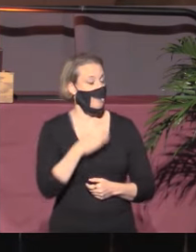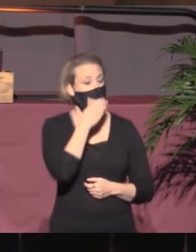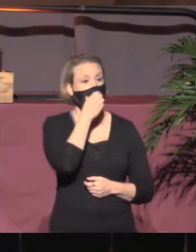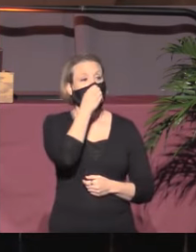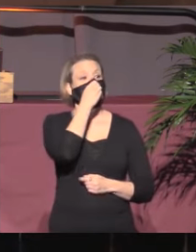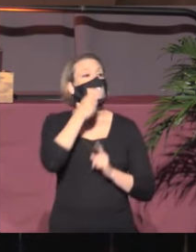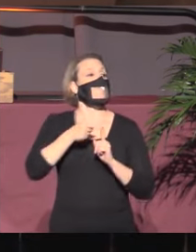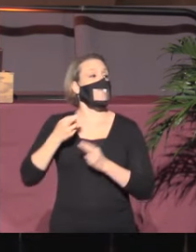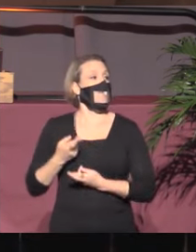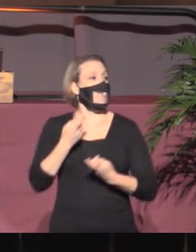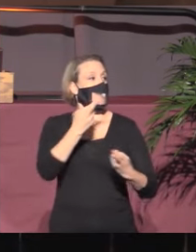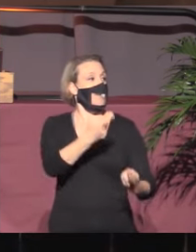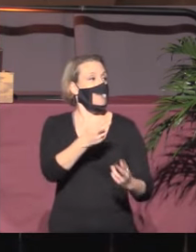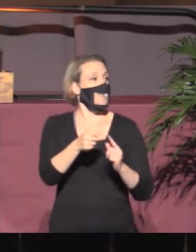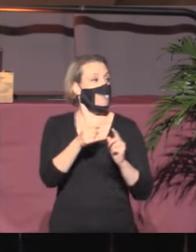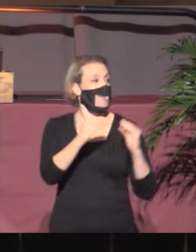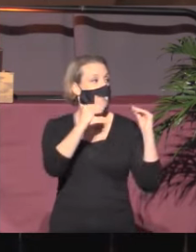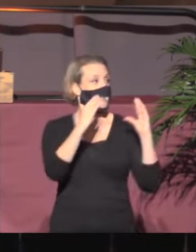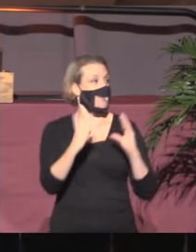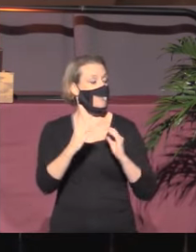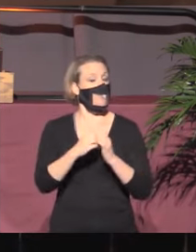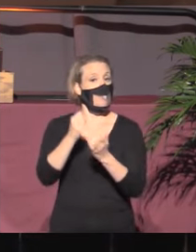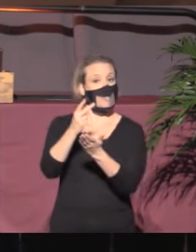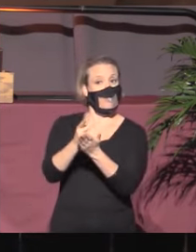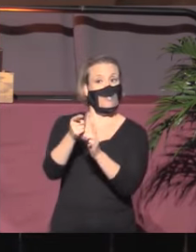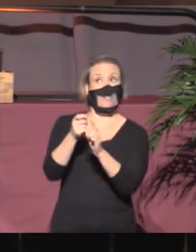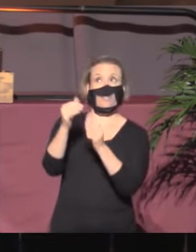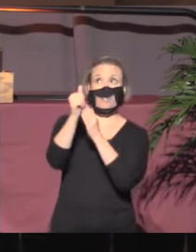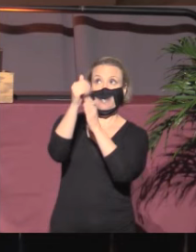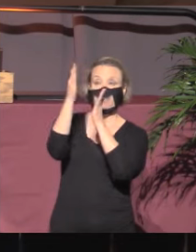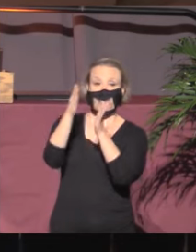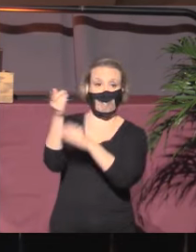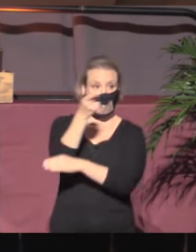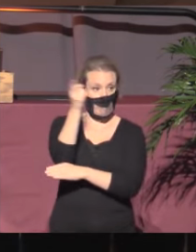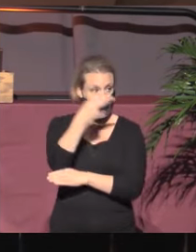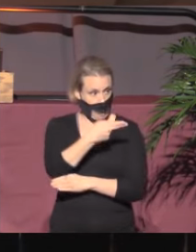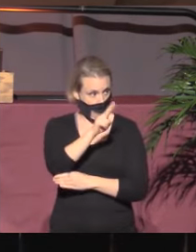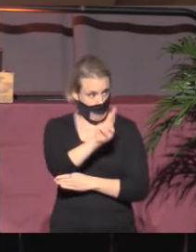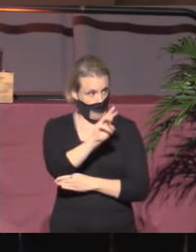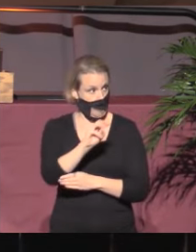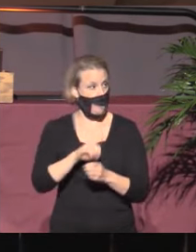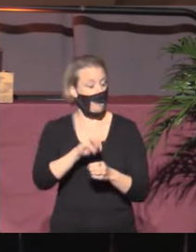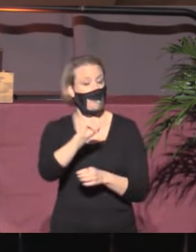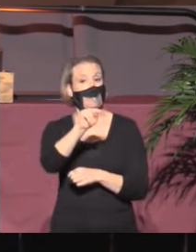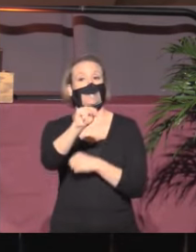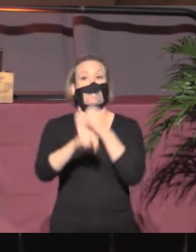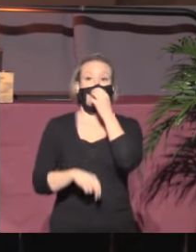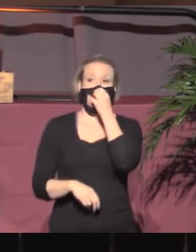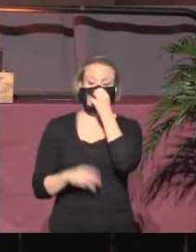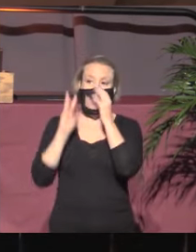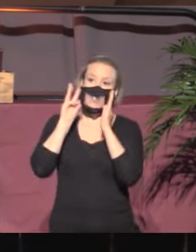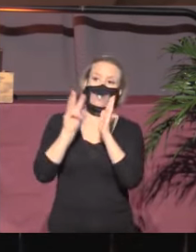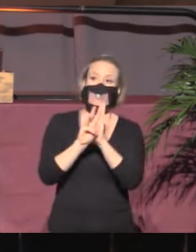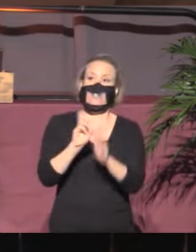Upon the recommendation of the faculty, with the approval of the trustees of the Hamline University of Minnesota, and with this